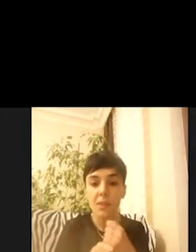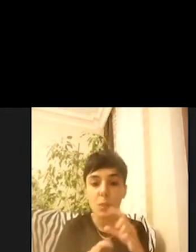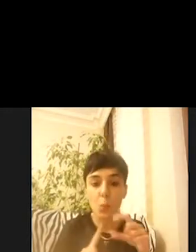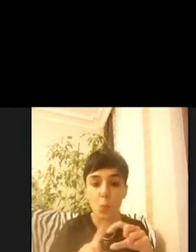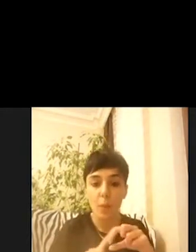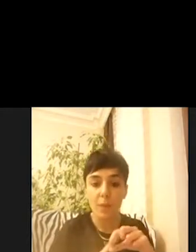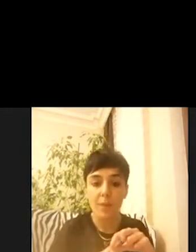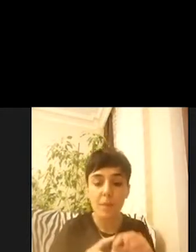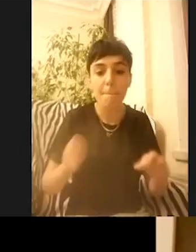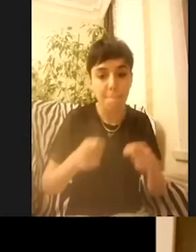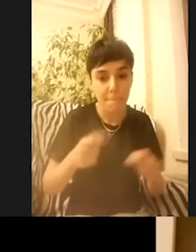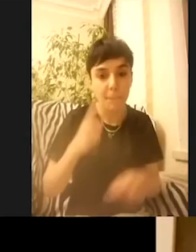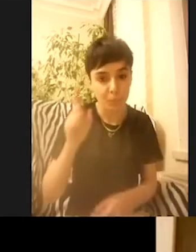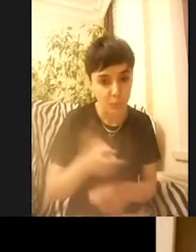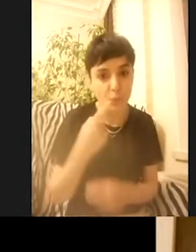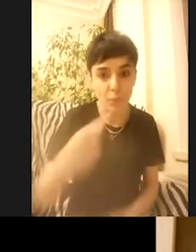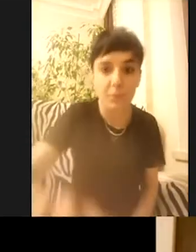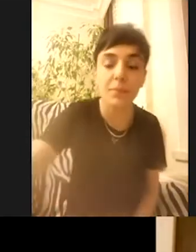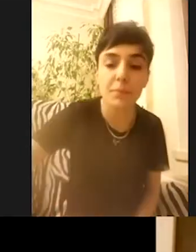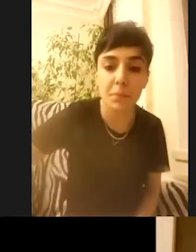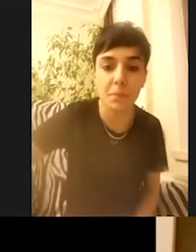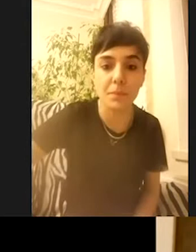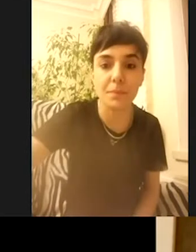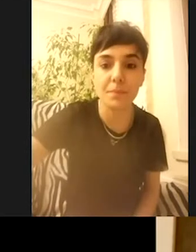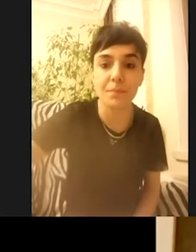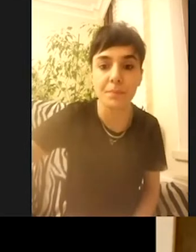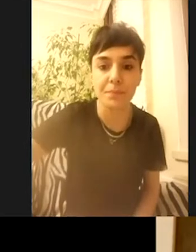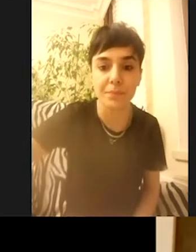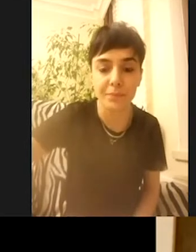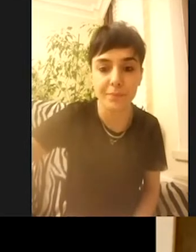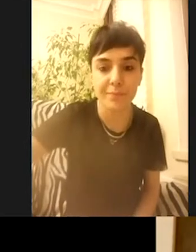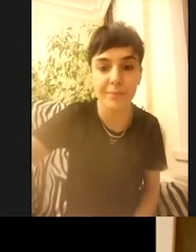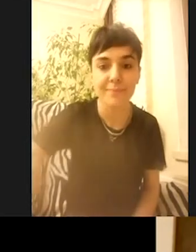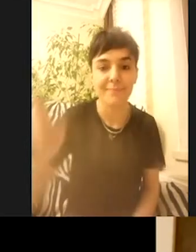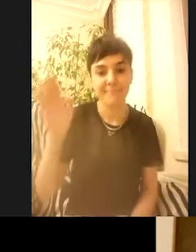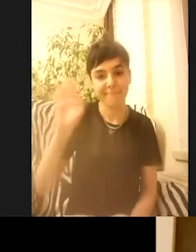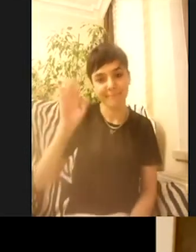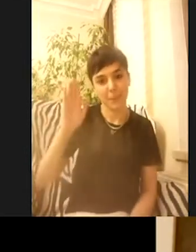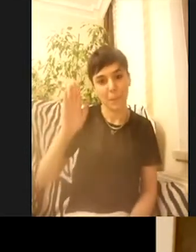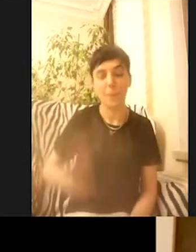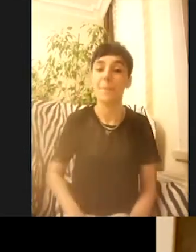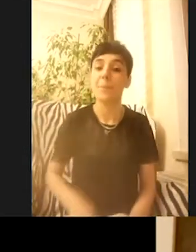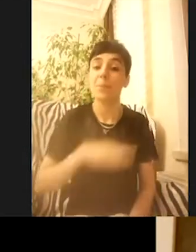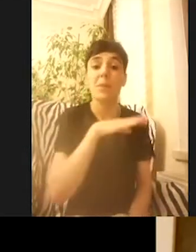Hi, so nice to be here with all of you. Like this pandemic in some way had like